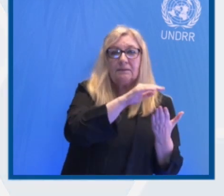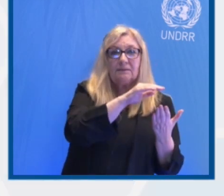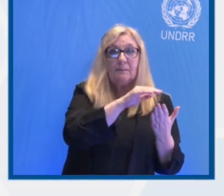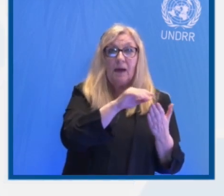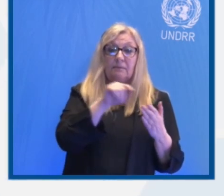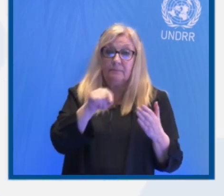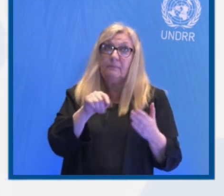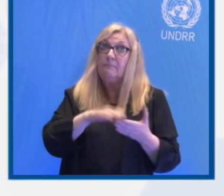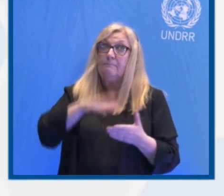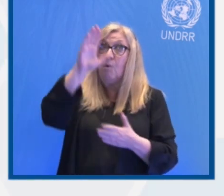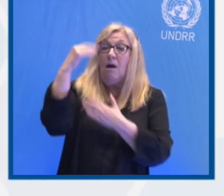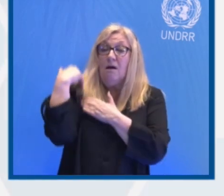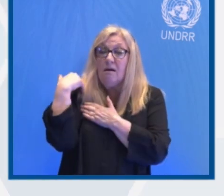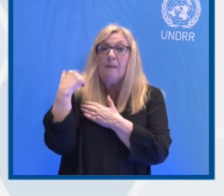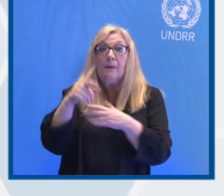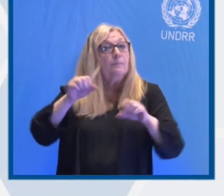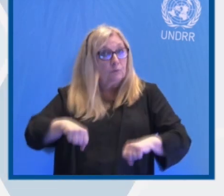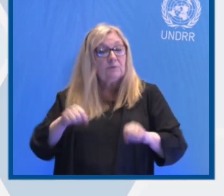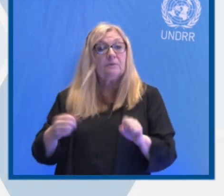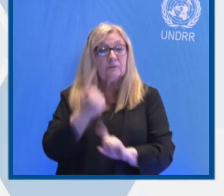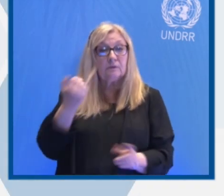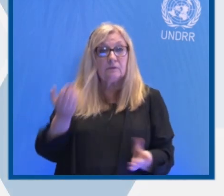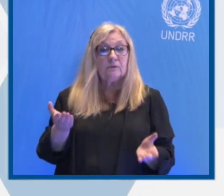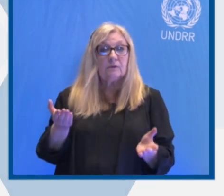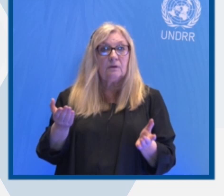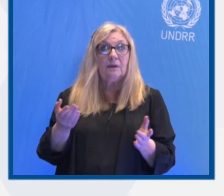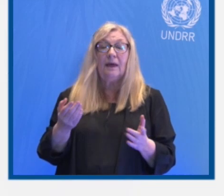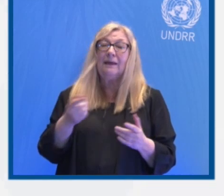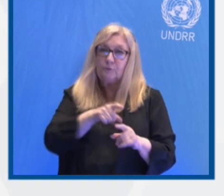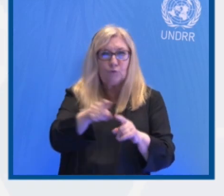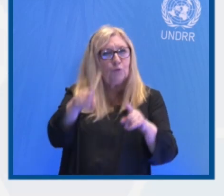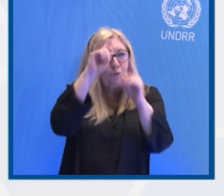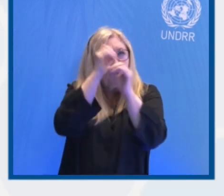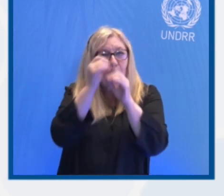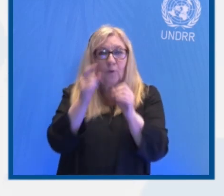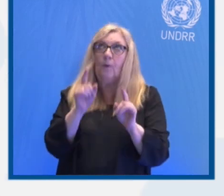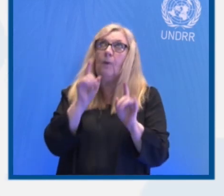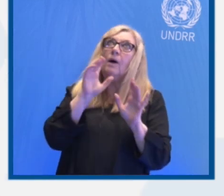And imagine, wouldn't it be just wonderful if we